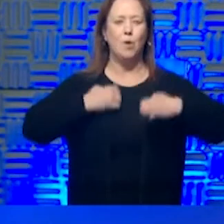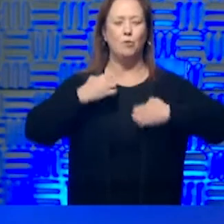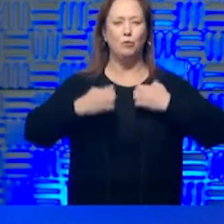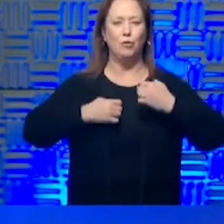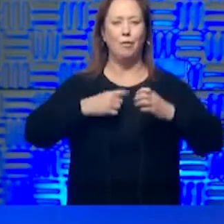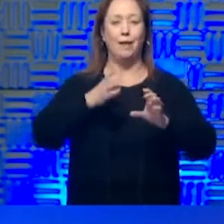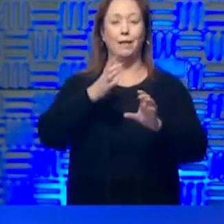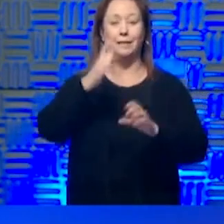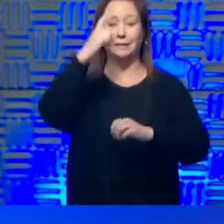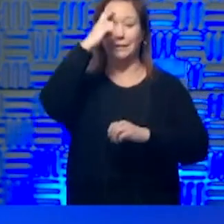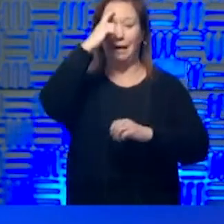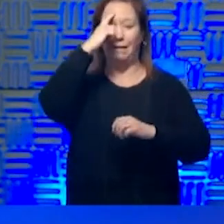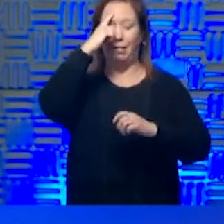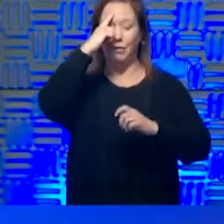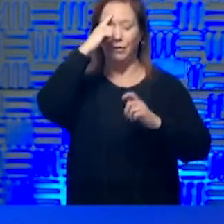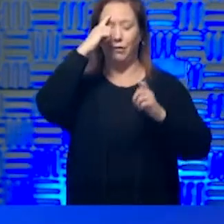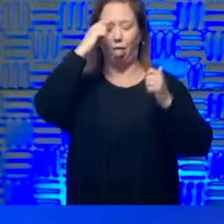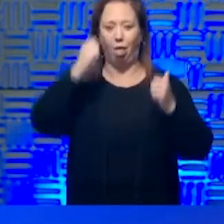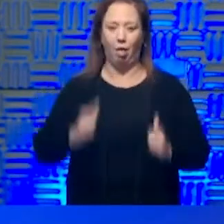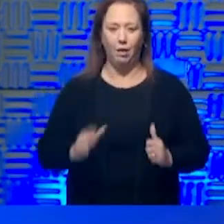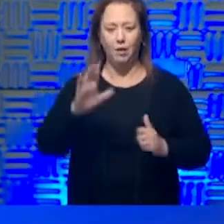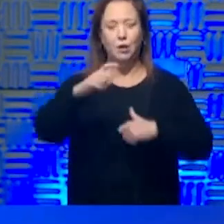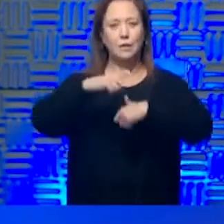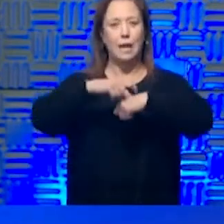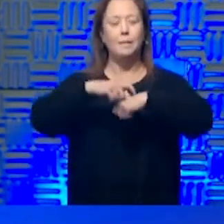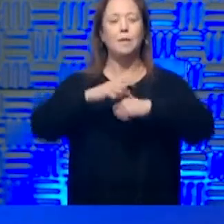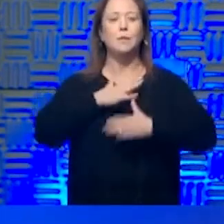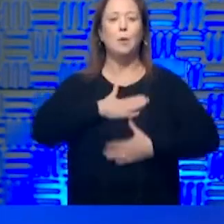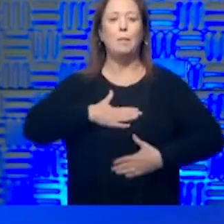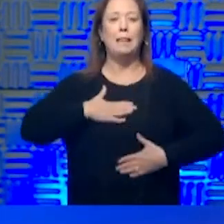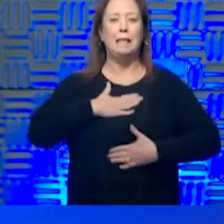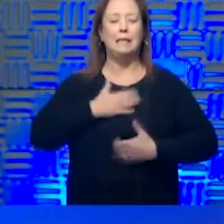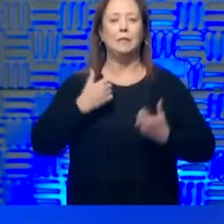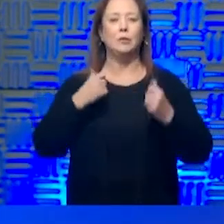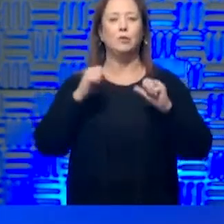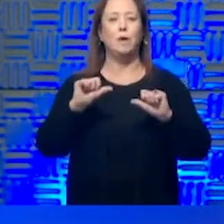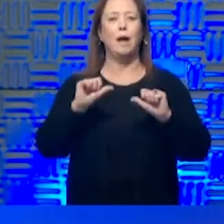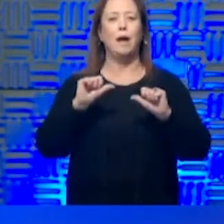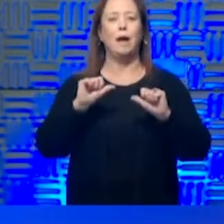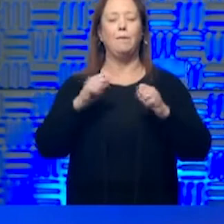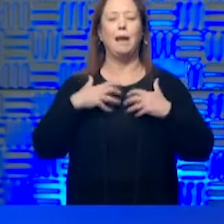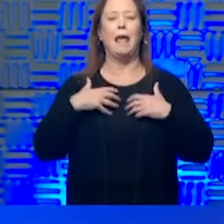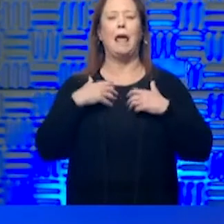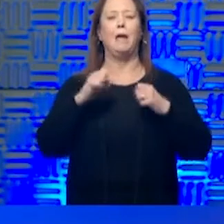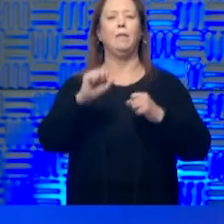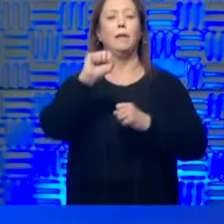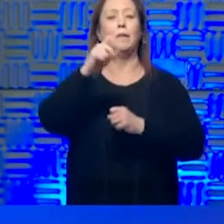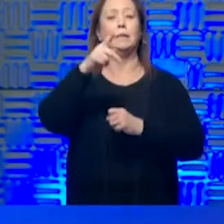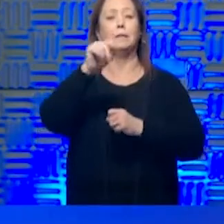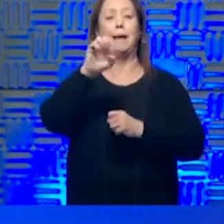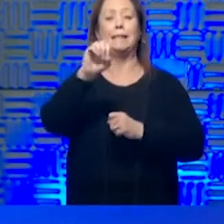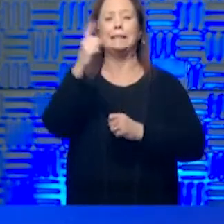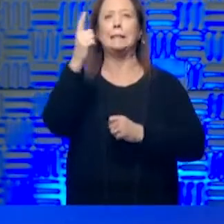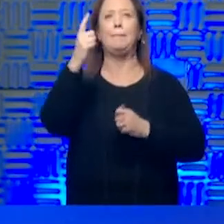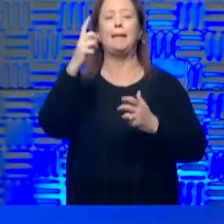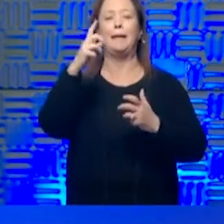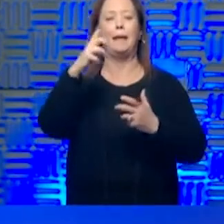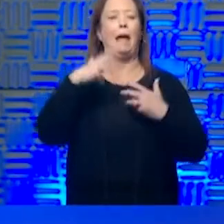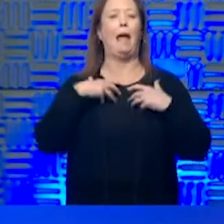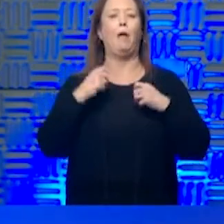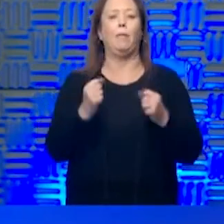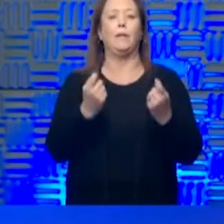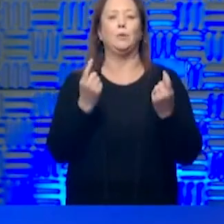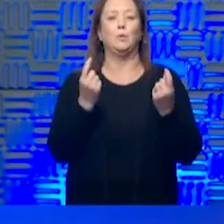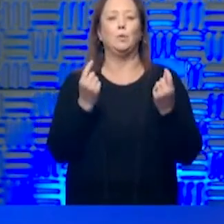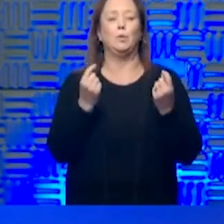and psychologically draining time as well. So please try and find a healthy space, something healthy to do.